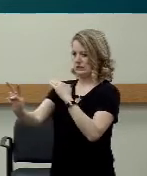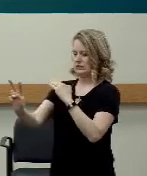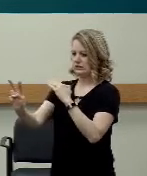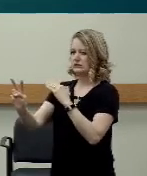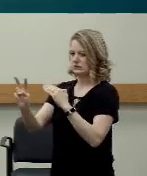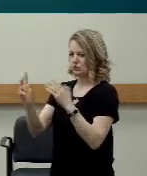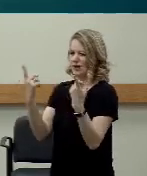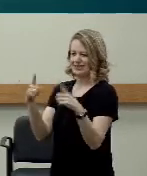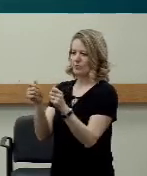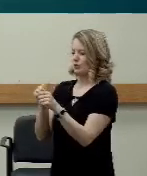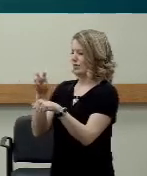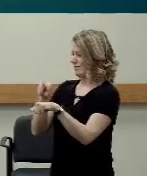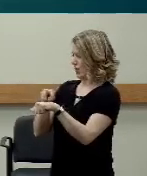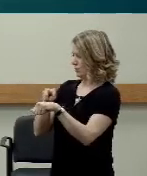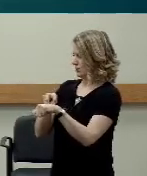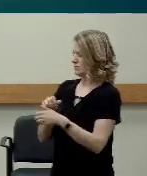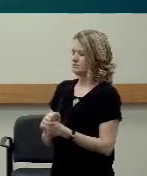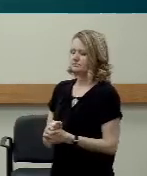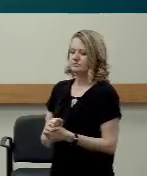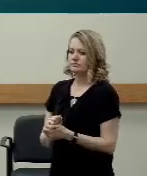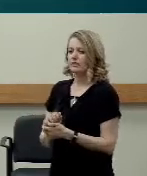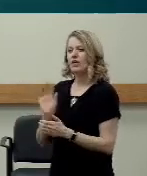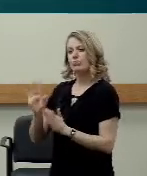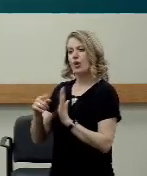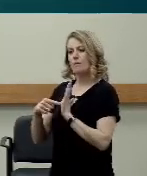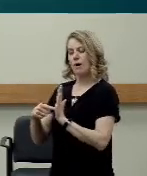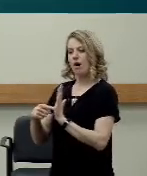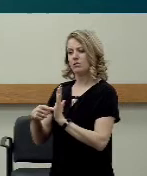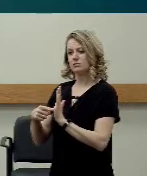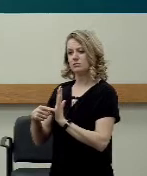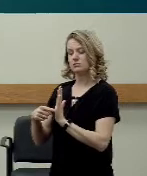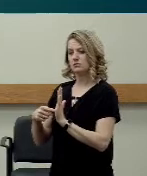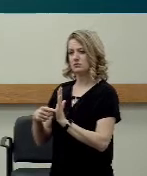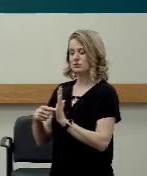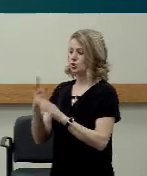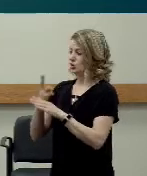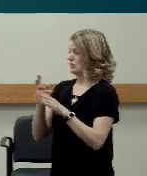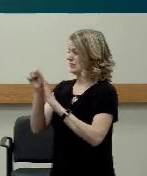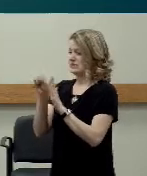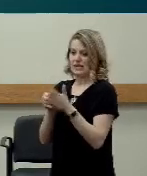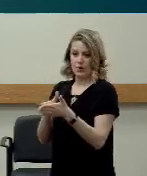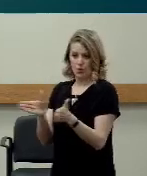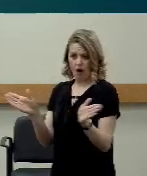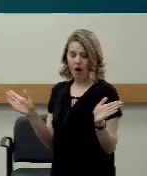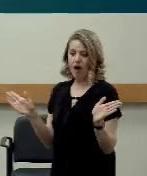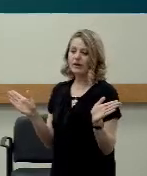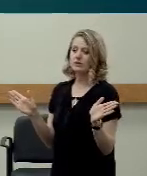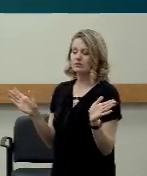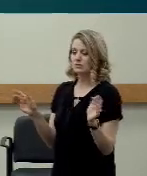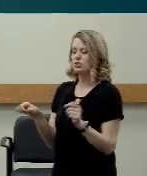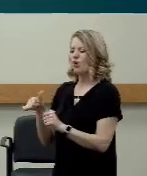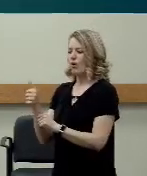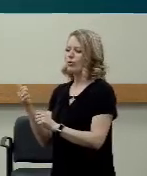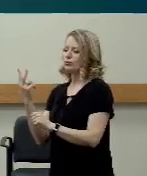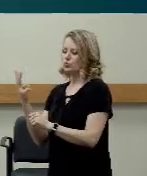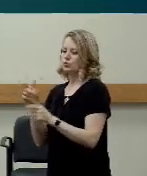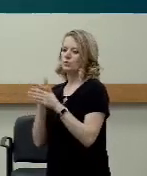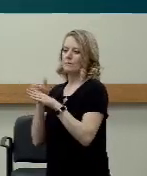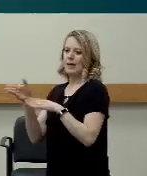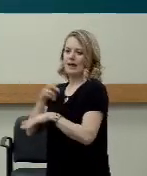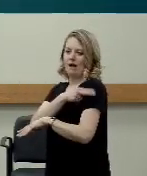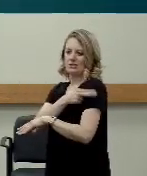viral behavior. That model, that logic is being used in the state and also in the other two major hospital systems